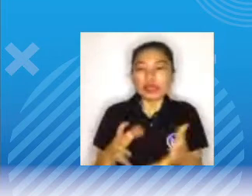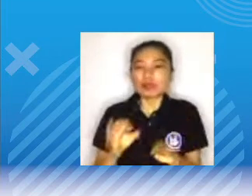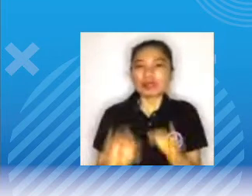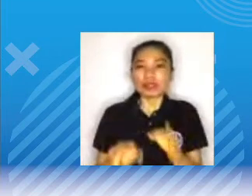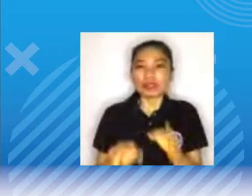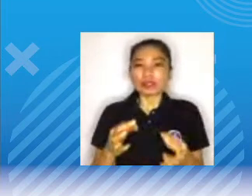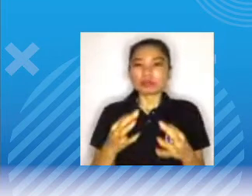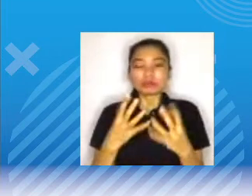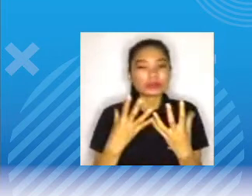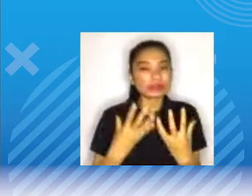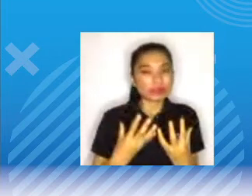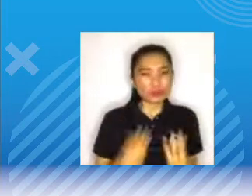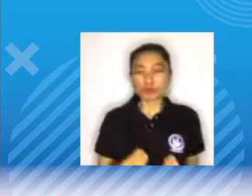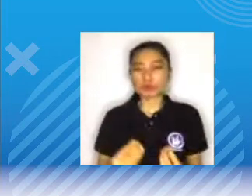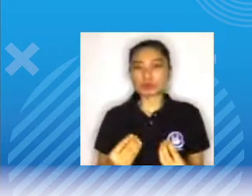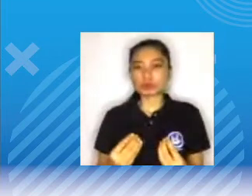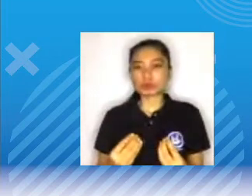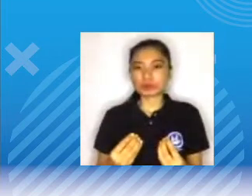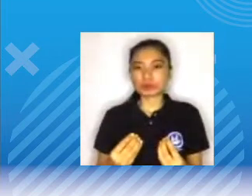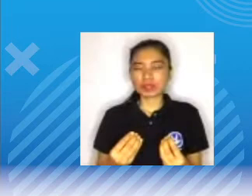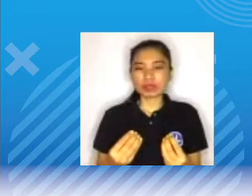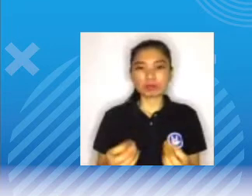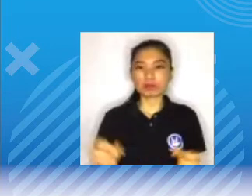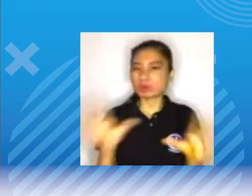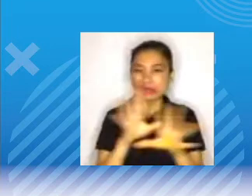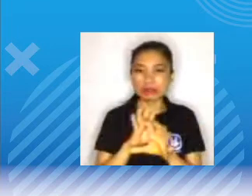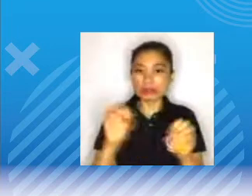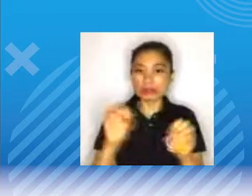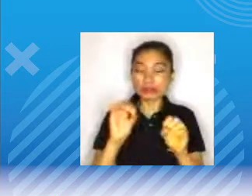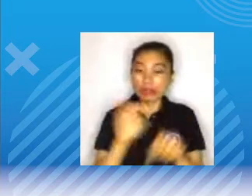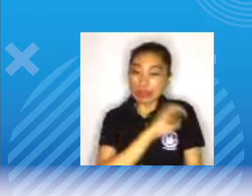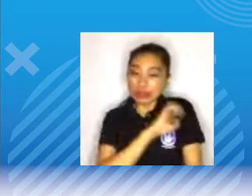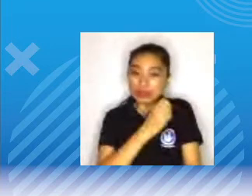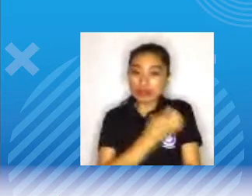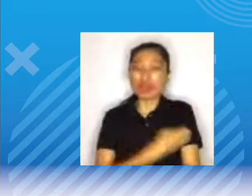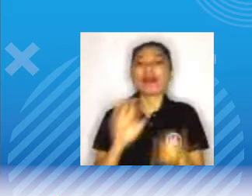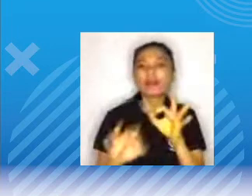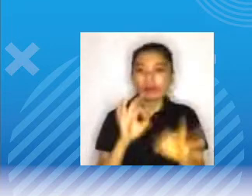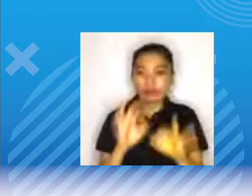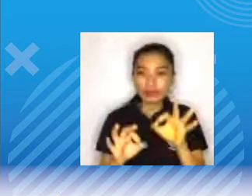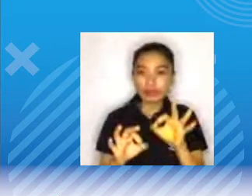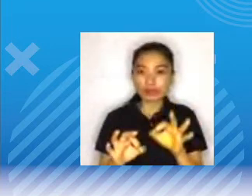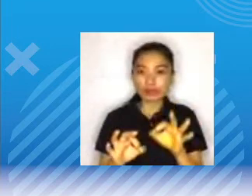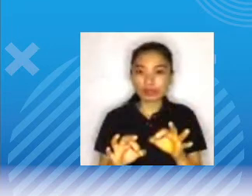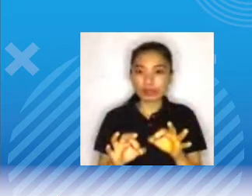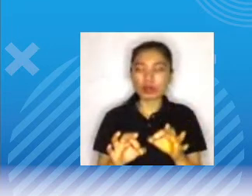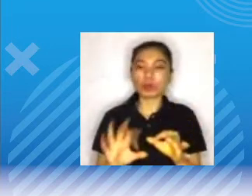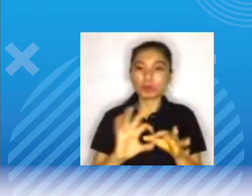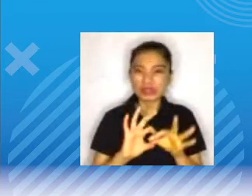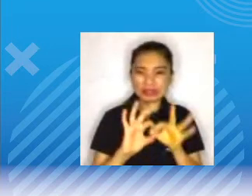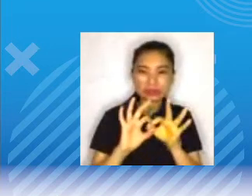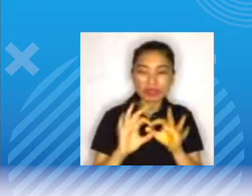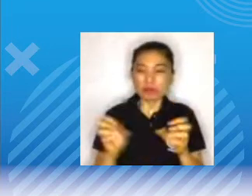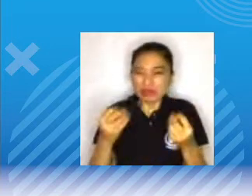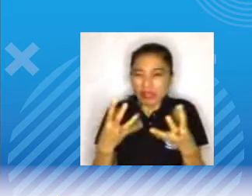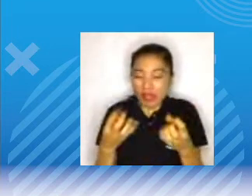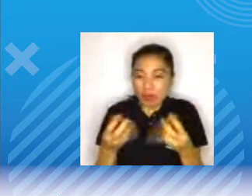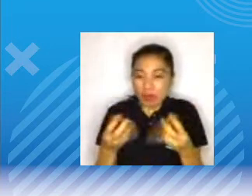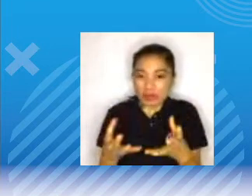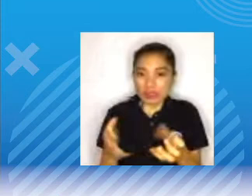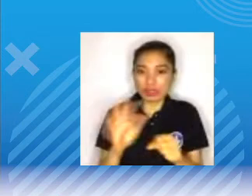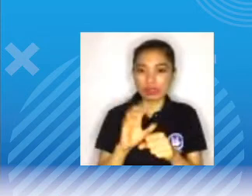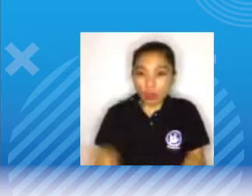kang overcommitted, pag stressed ka, pag burnout ka na, wala ka ng gana,